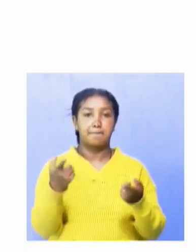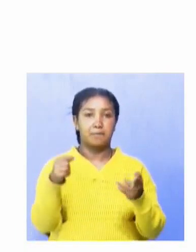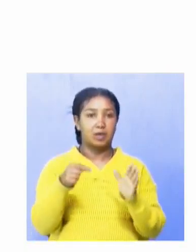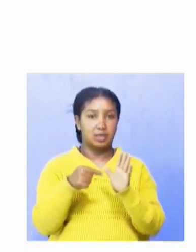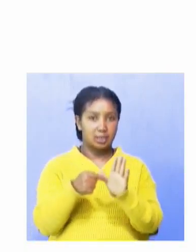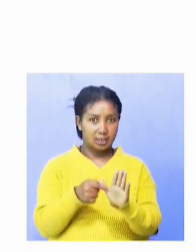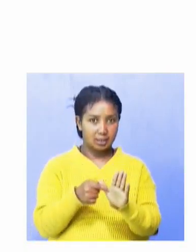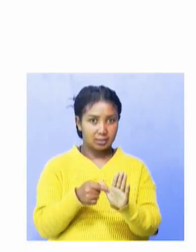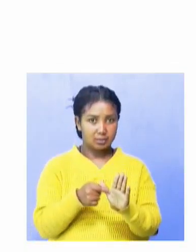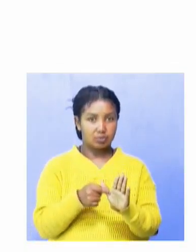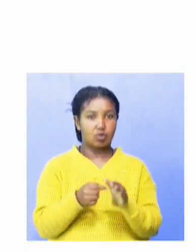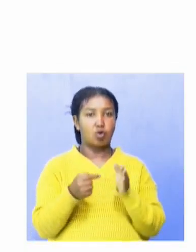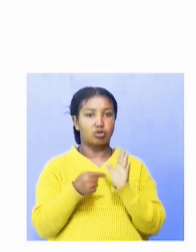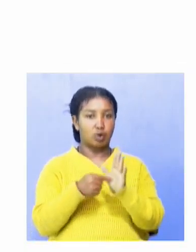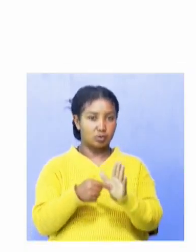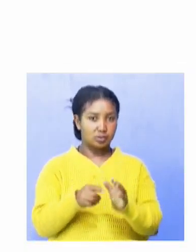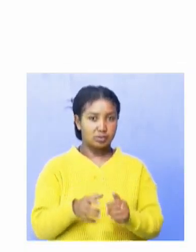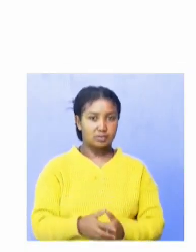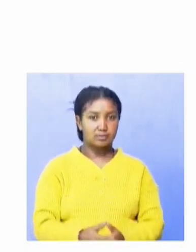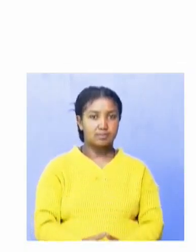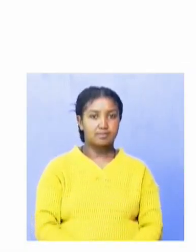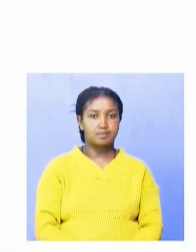Indicates or shows